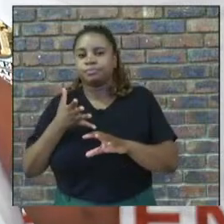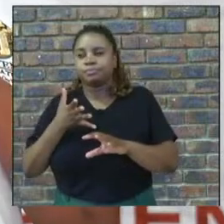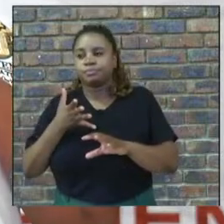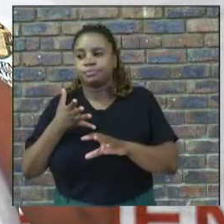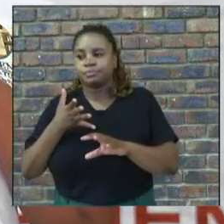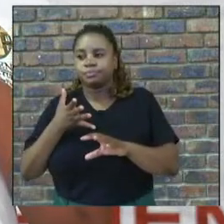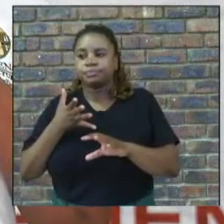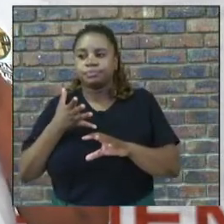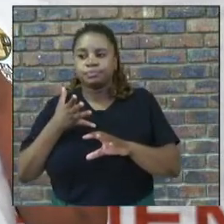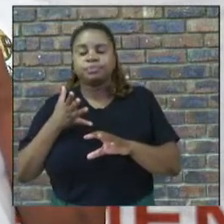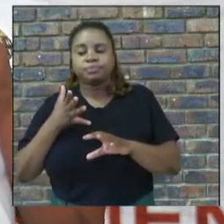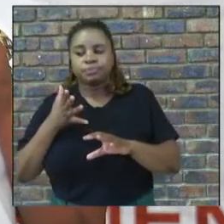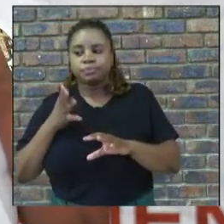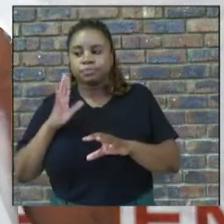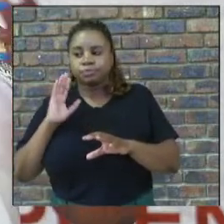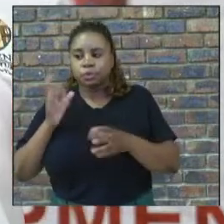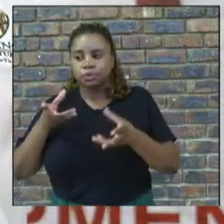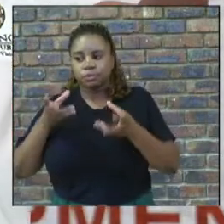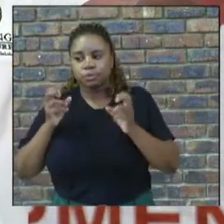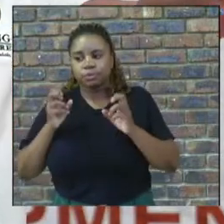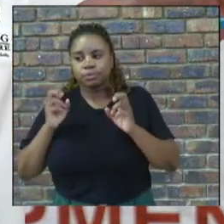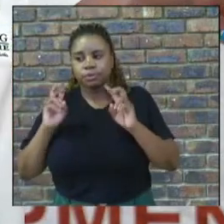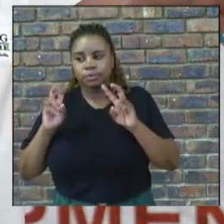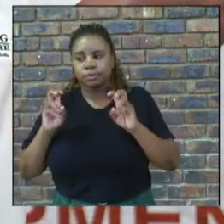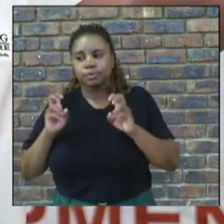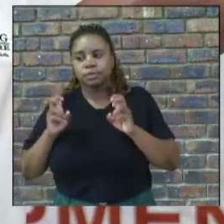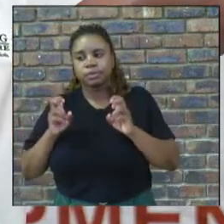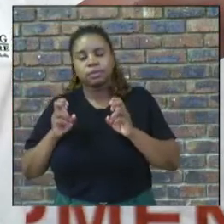we have raised some of your issues.